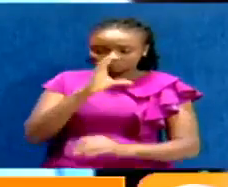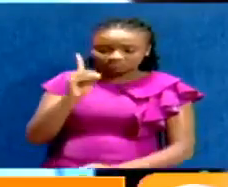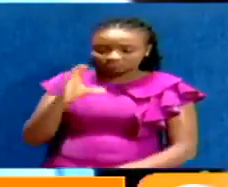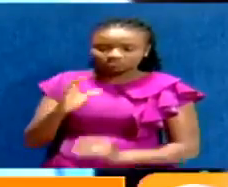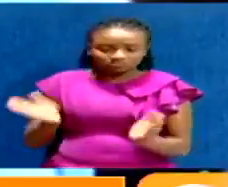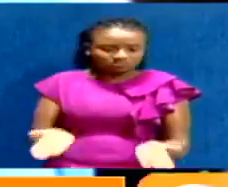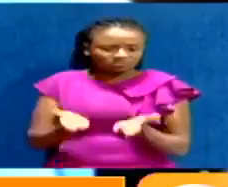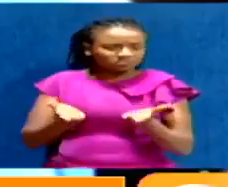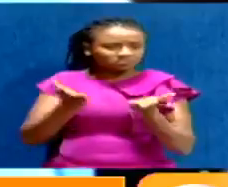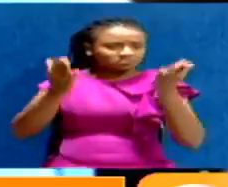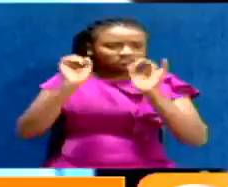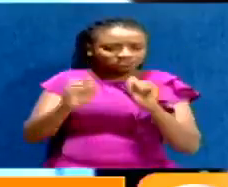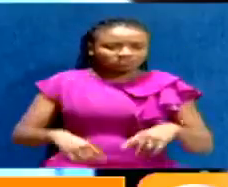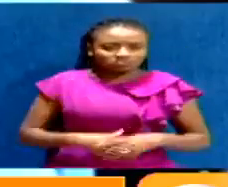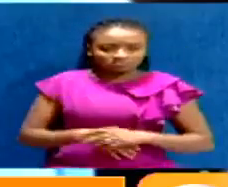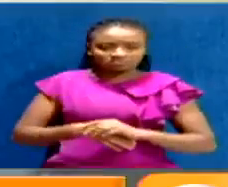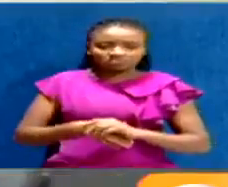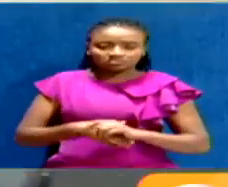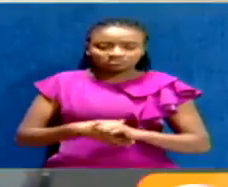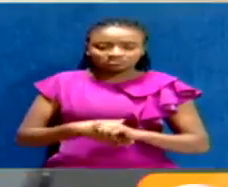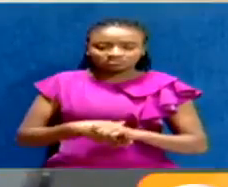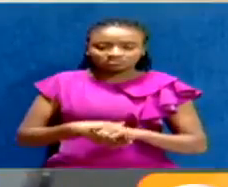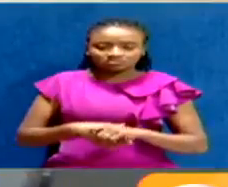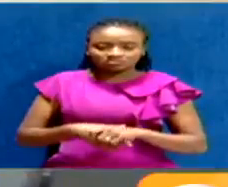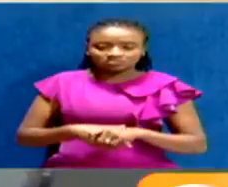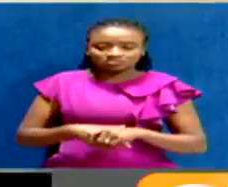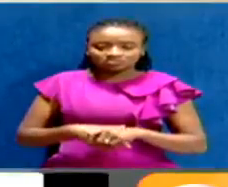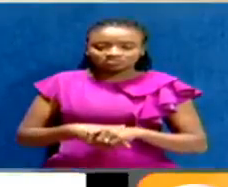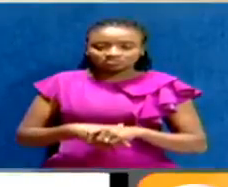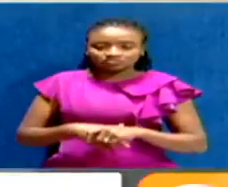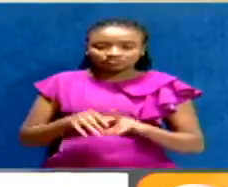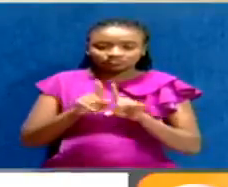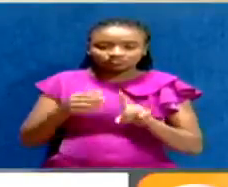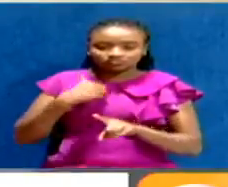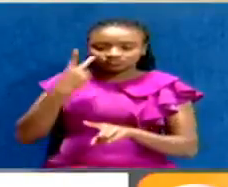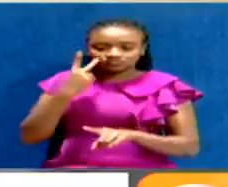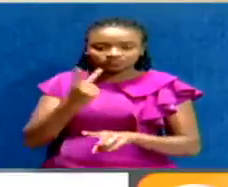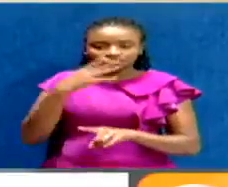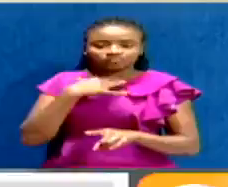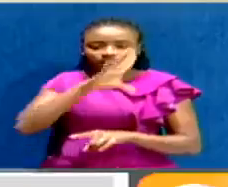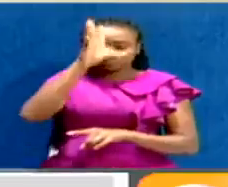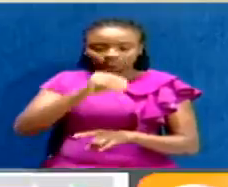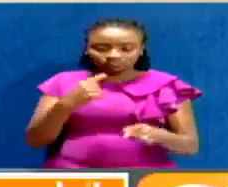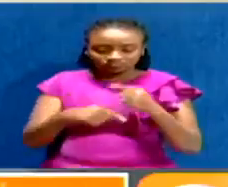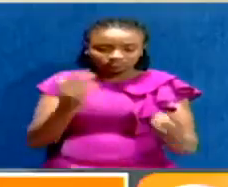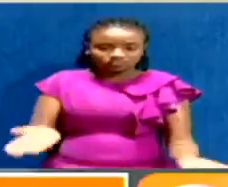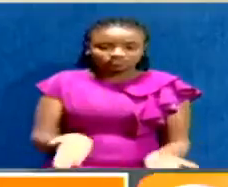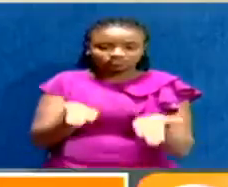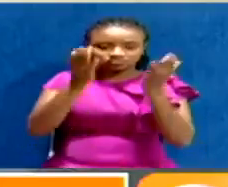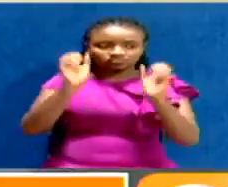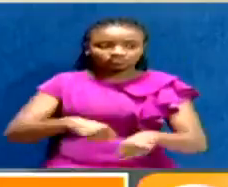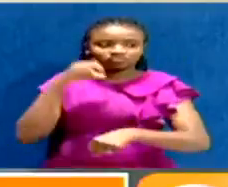to undertake this historic initiative. A long-term vision to build Africa's capacity to